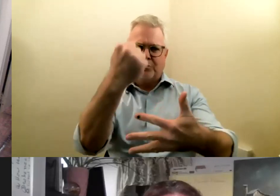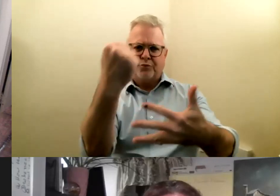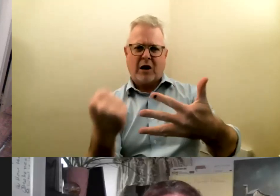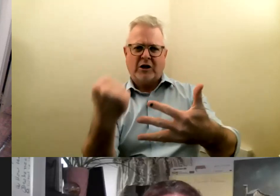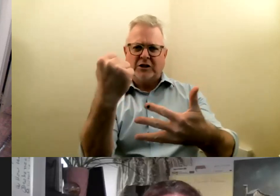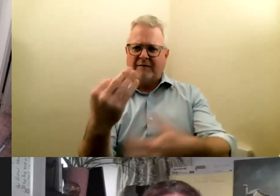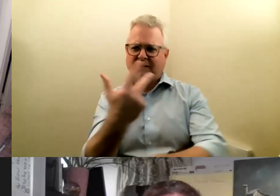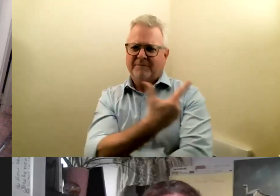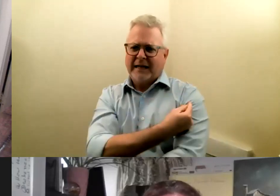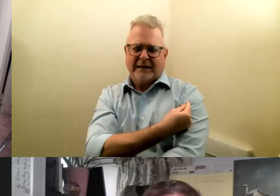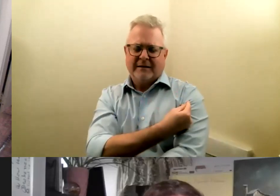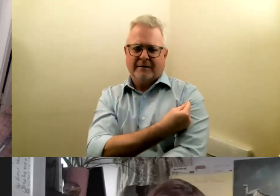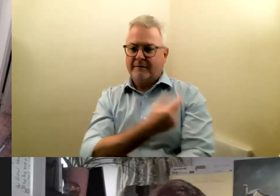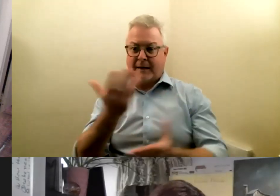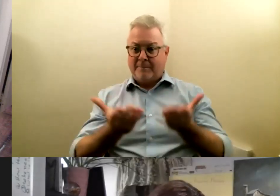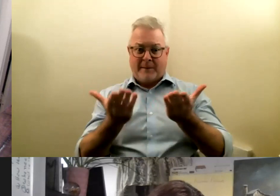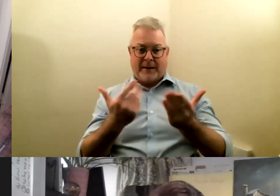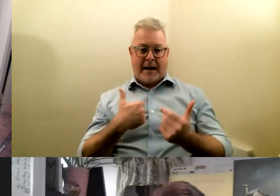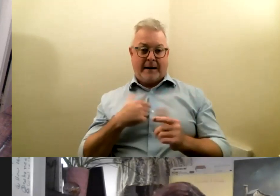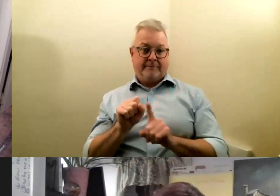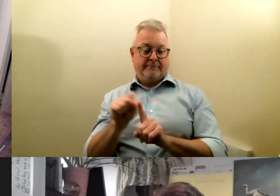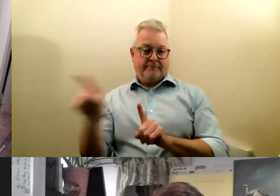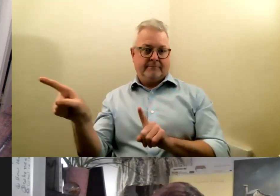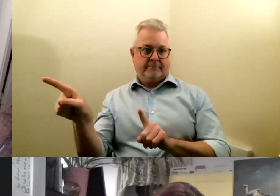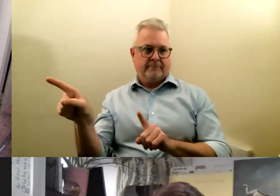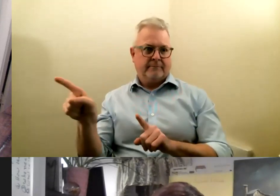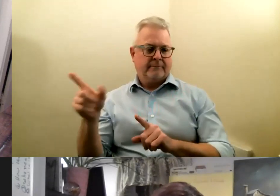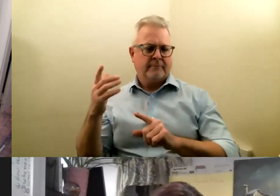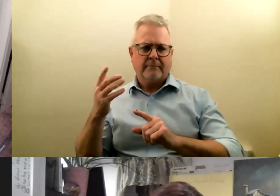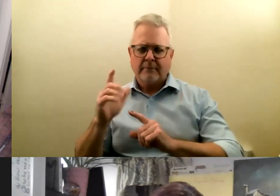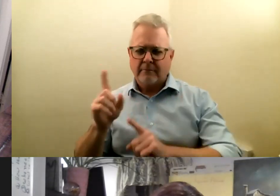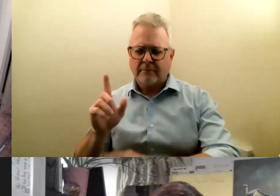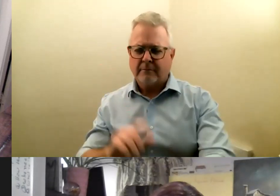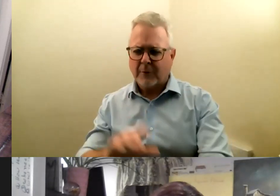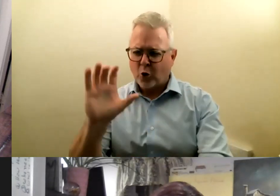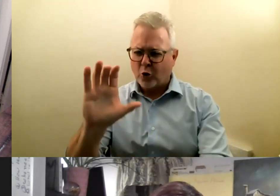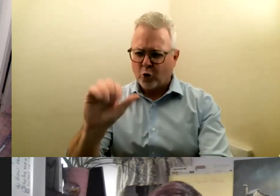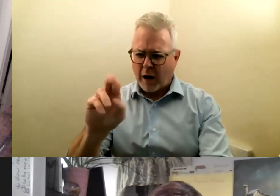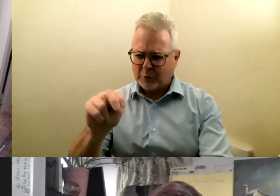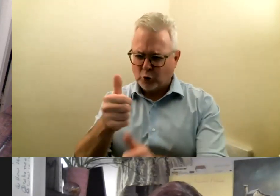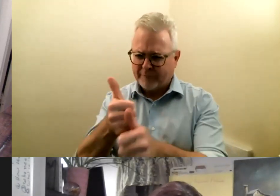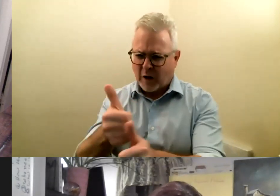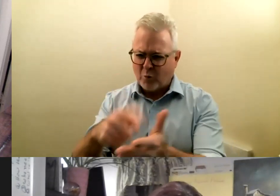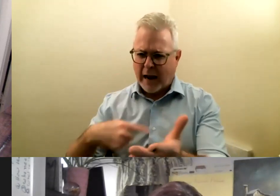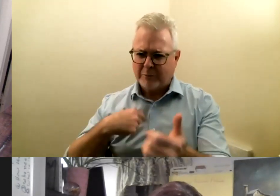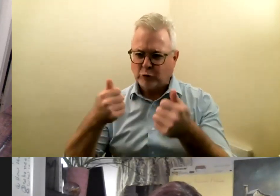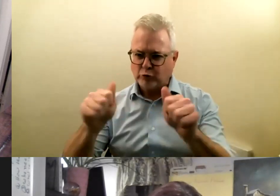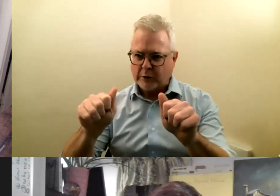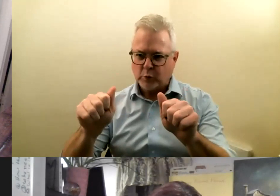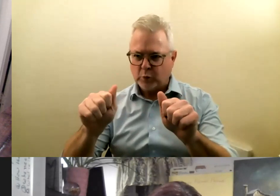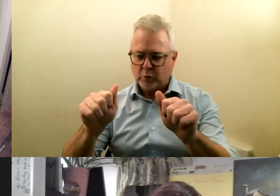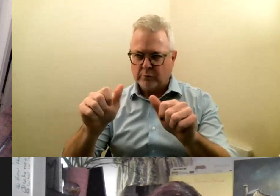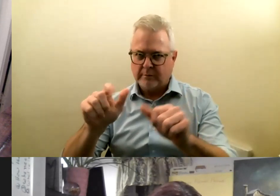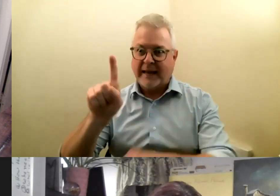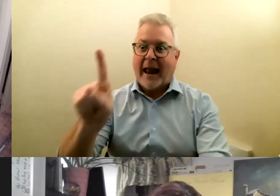decision-making process and the priorities for the vaccine? And maybe I'm changing the subject or missing the point here, but I wonder if you